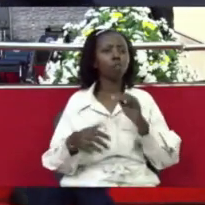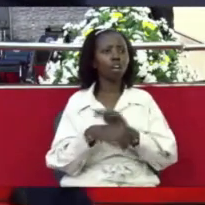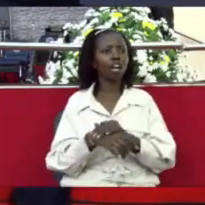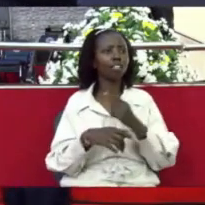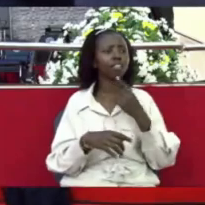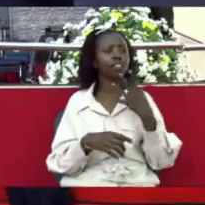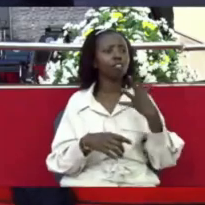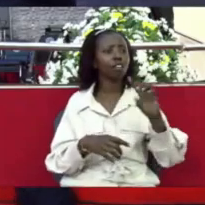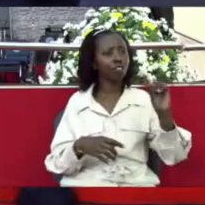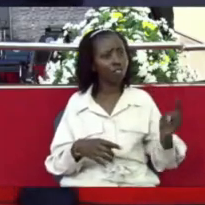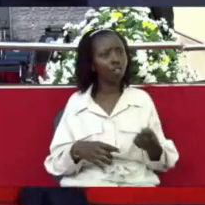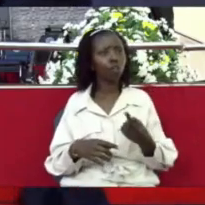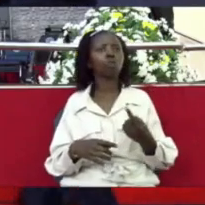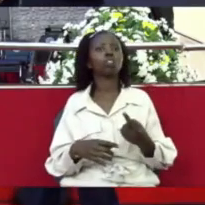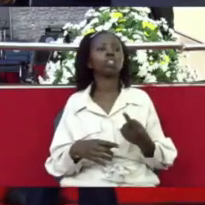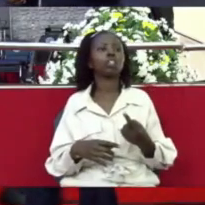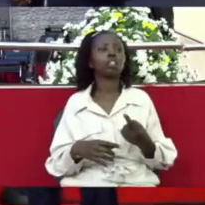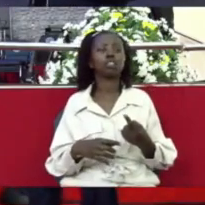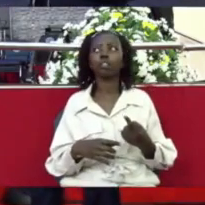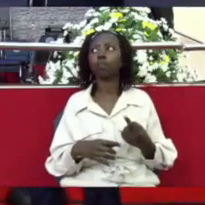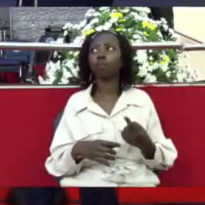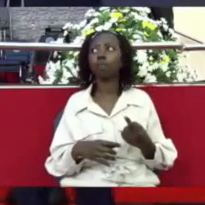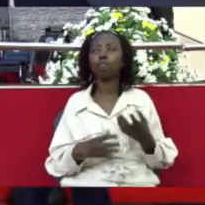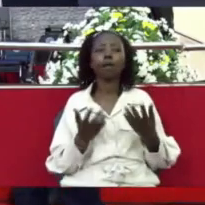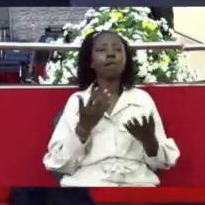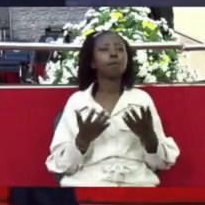all you have to do is mark on your giving envelope,